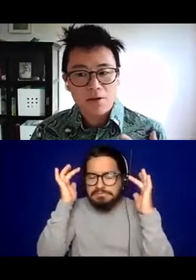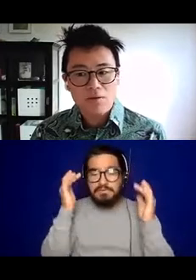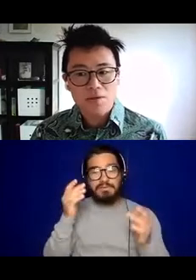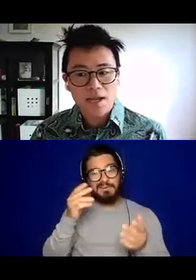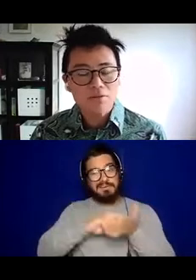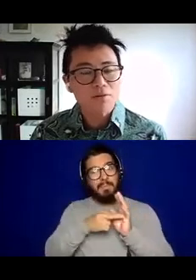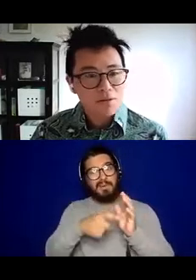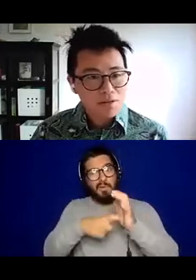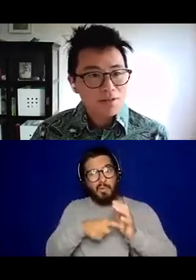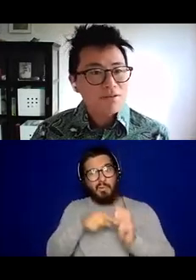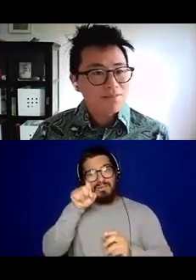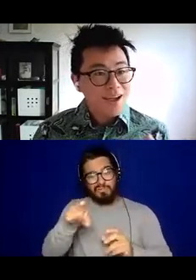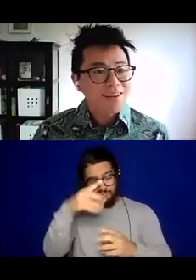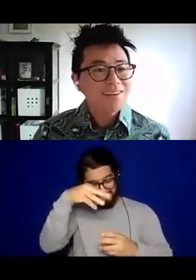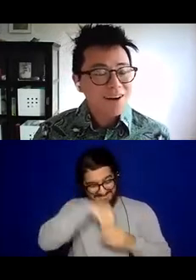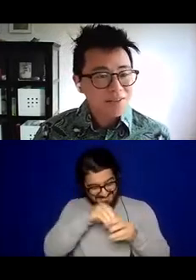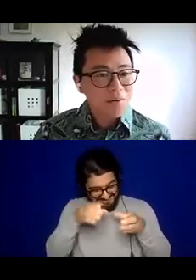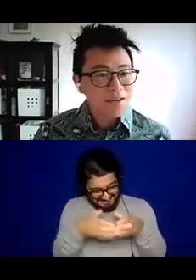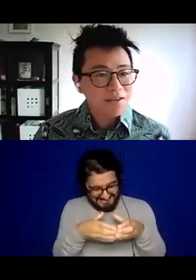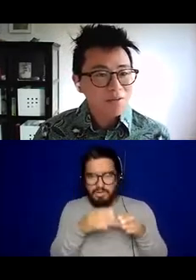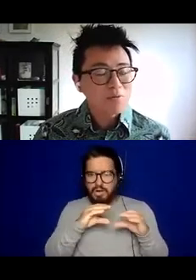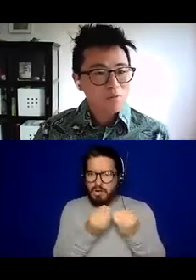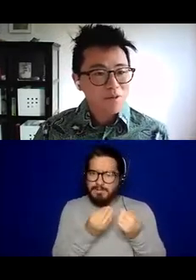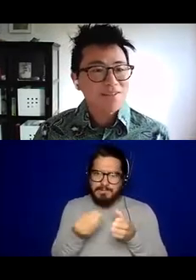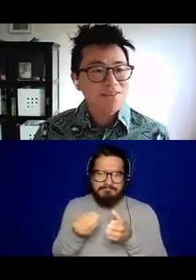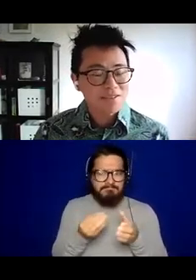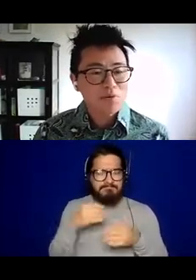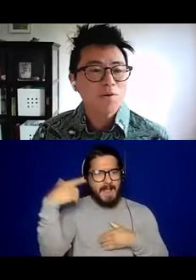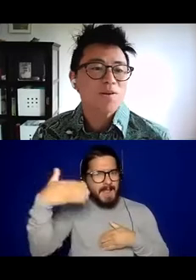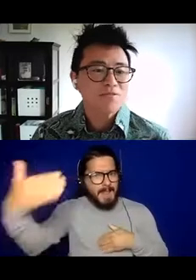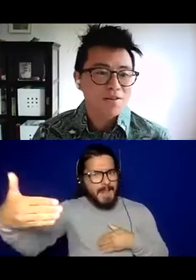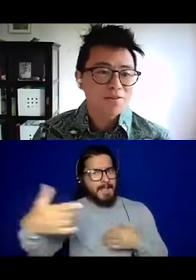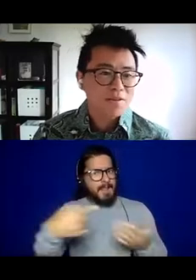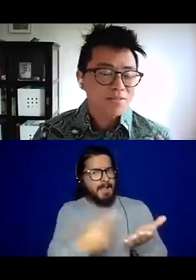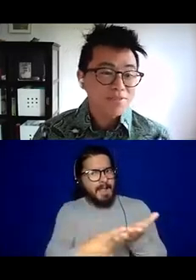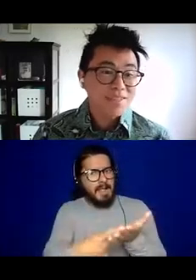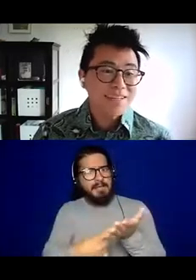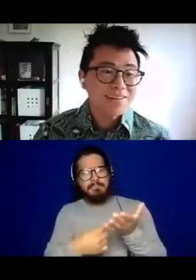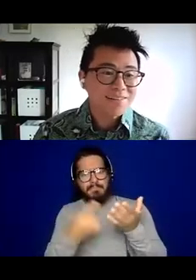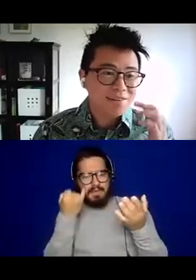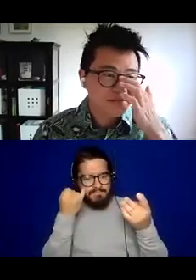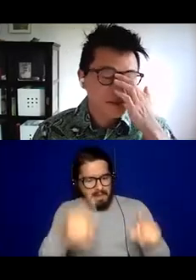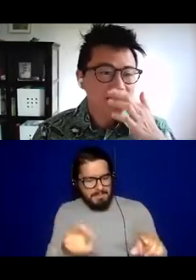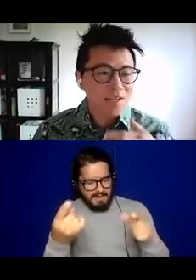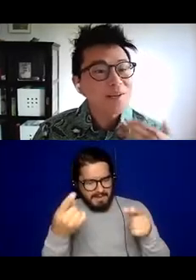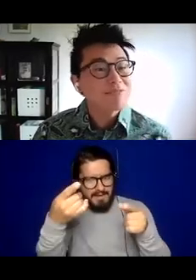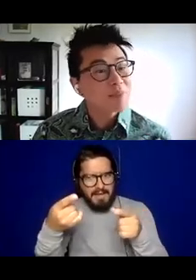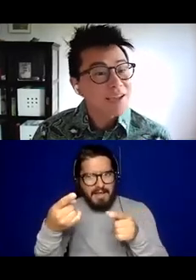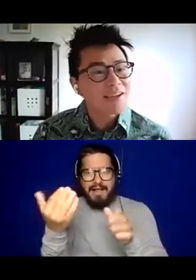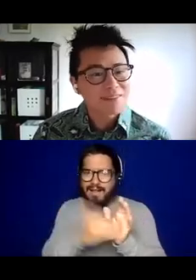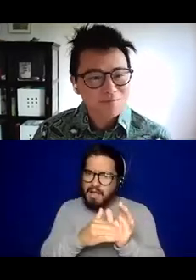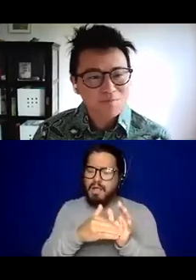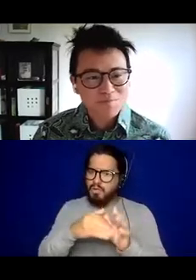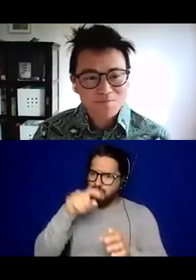about how you would handle that in ongoing, which would in turn support your fellow facilitators going forward. You would have